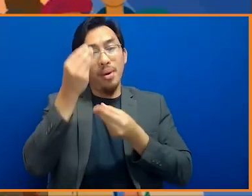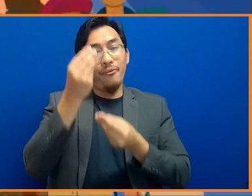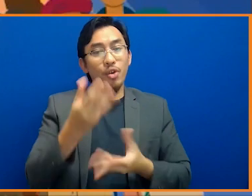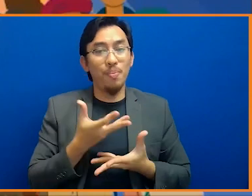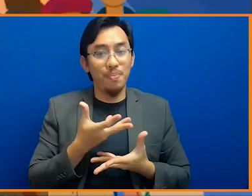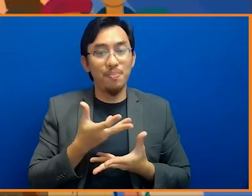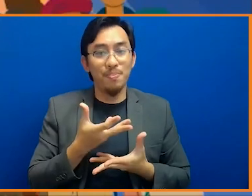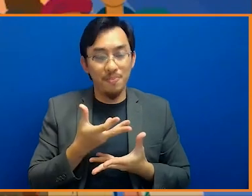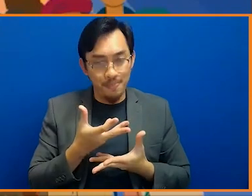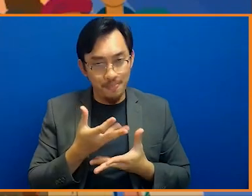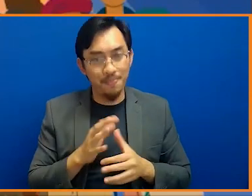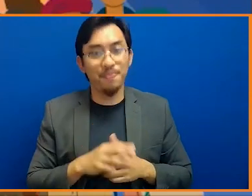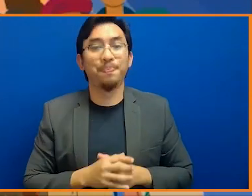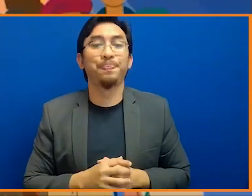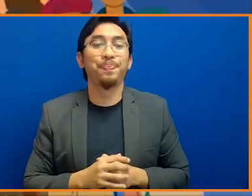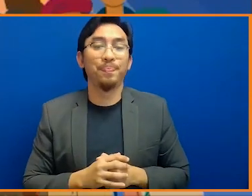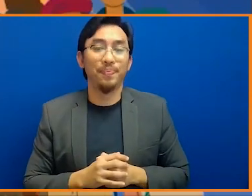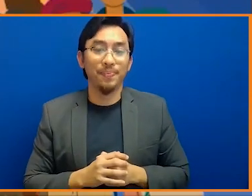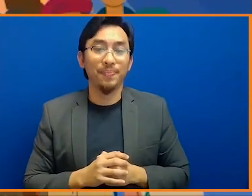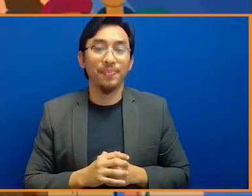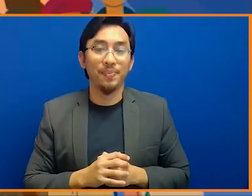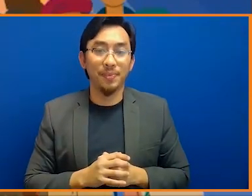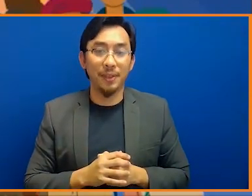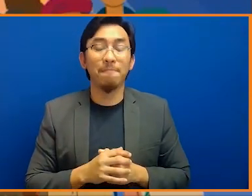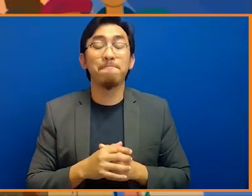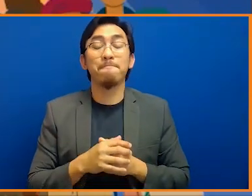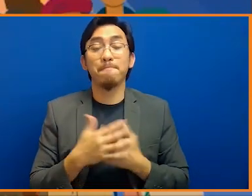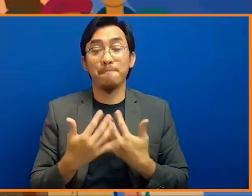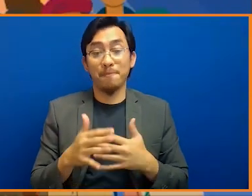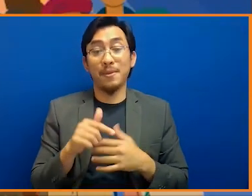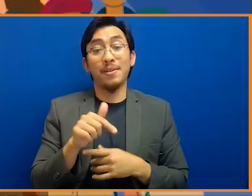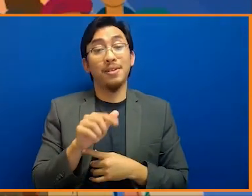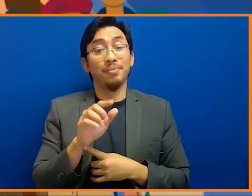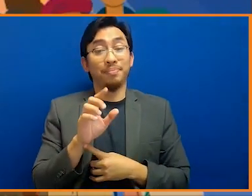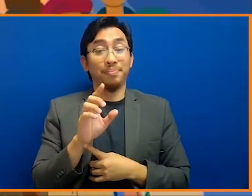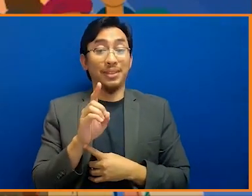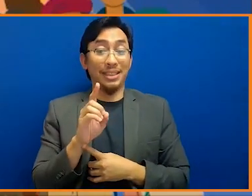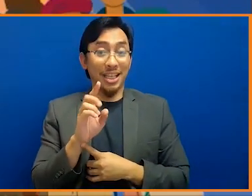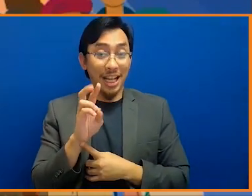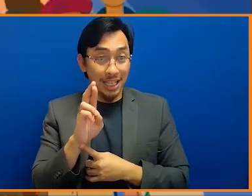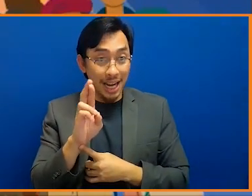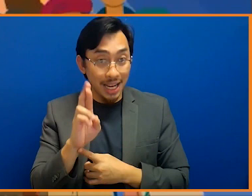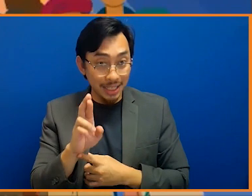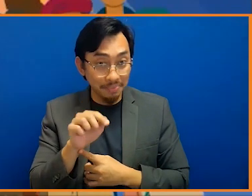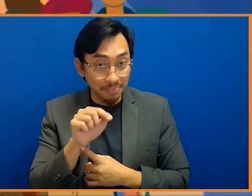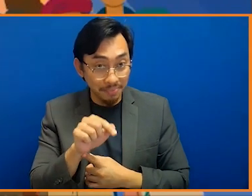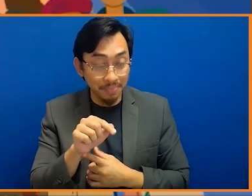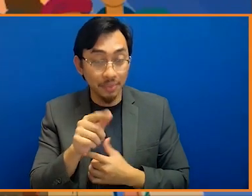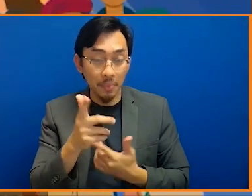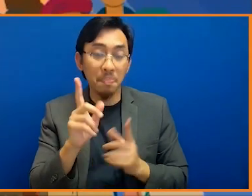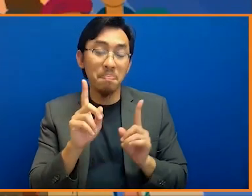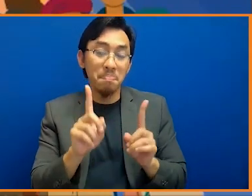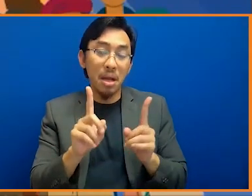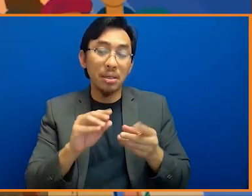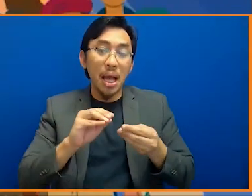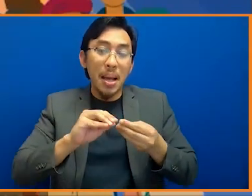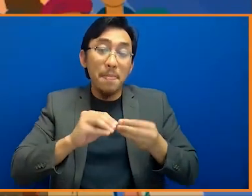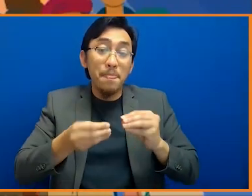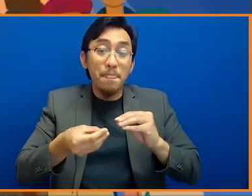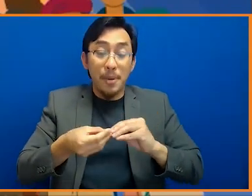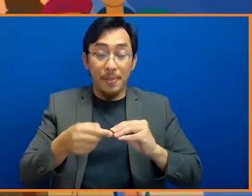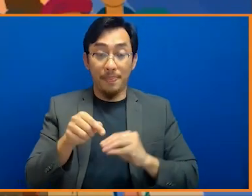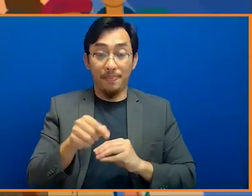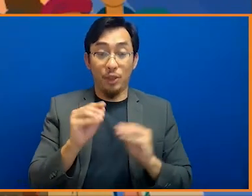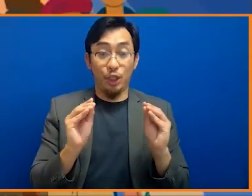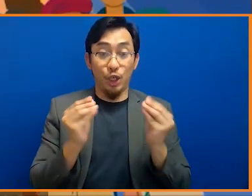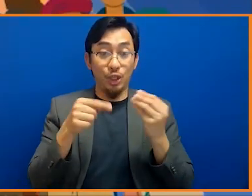there is an increment of your organization, especially in disaster reduction. But the problem is